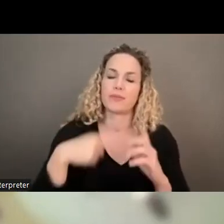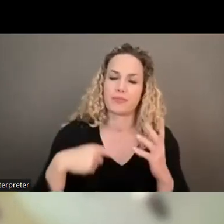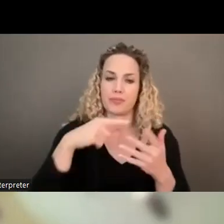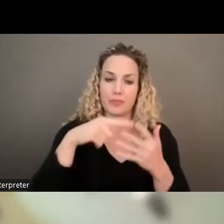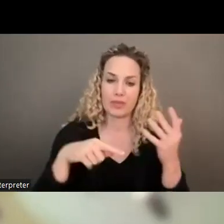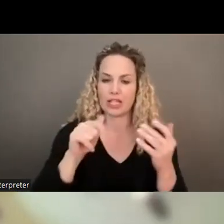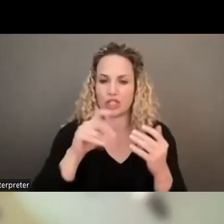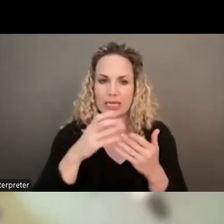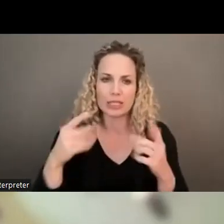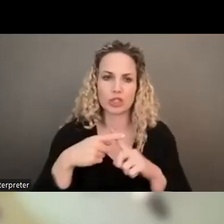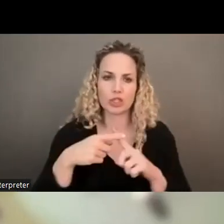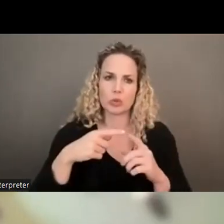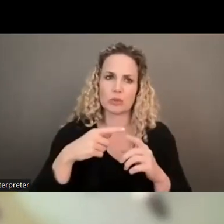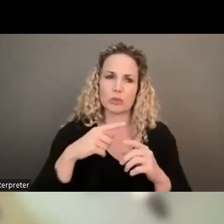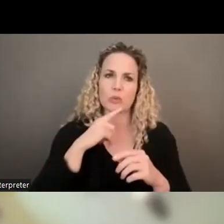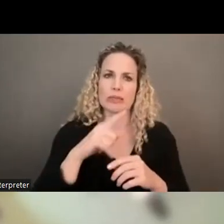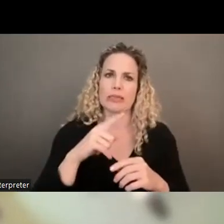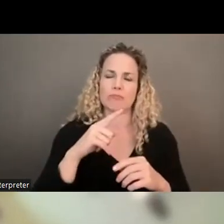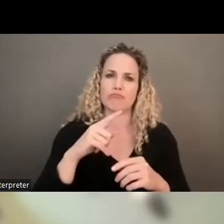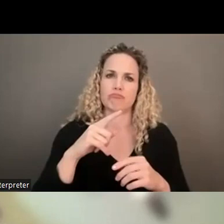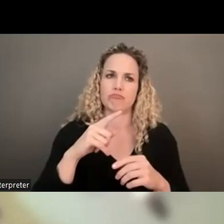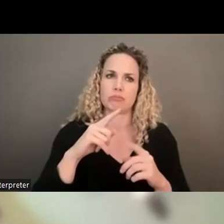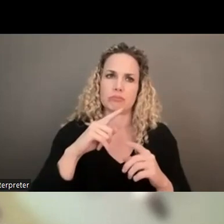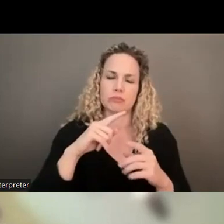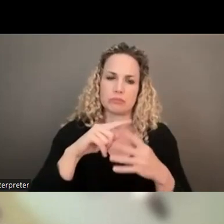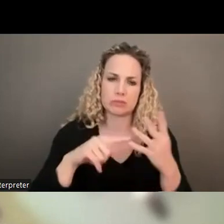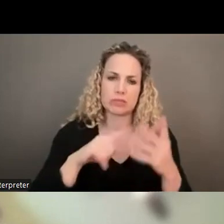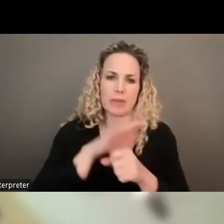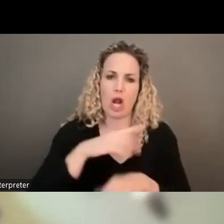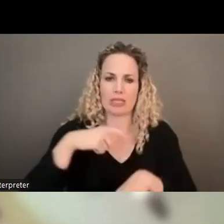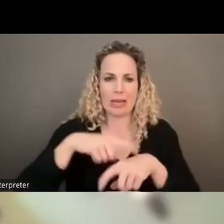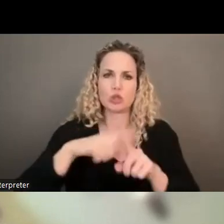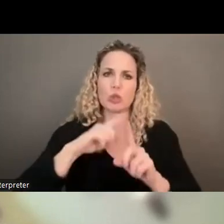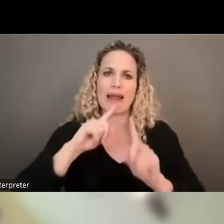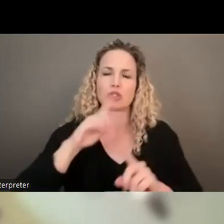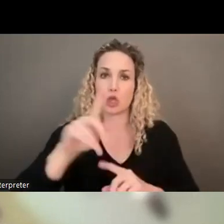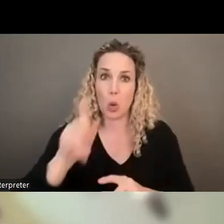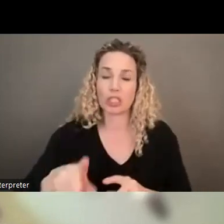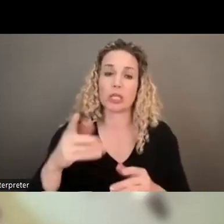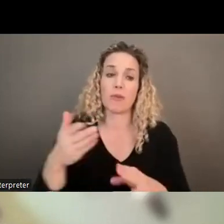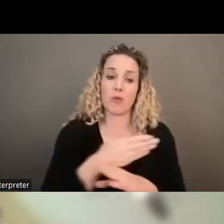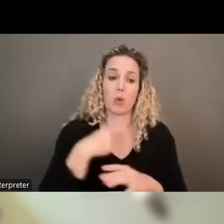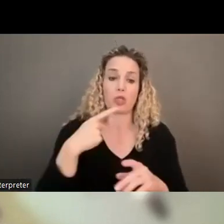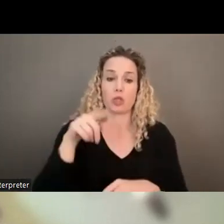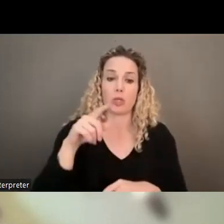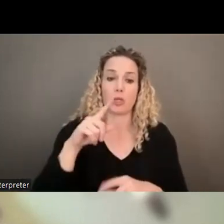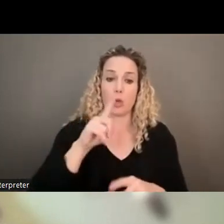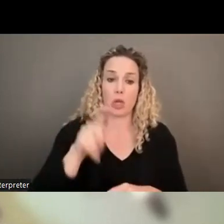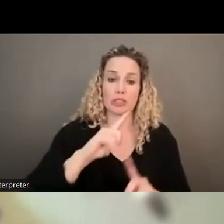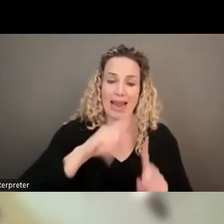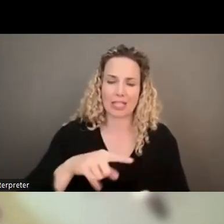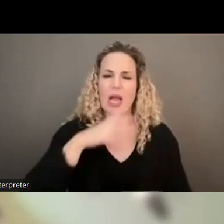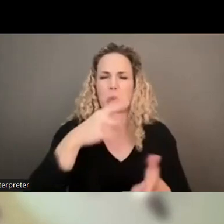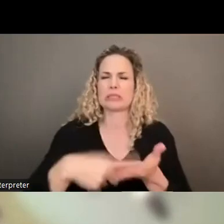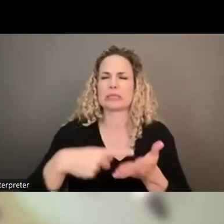answering your questions. But before we get to the Q&A, I'm going to go over the